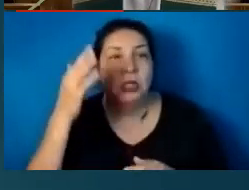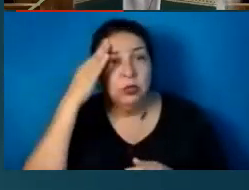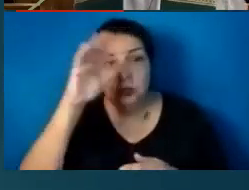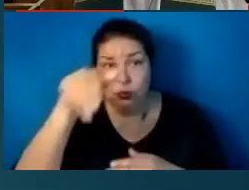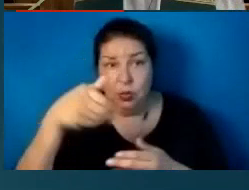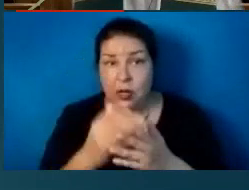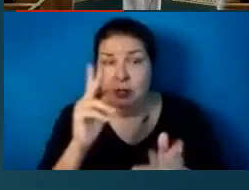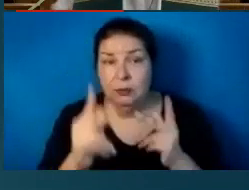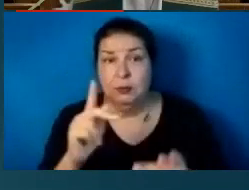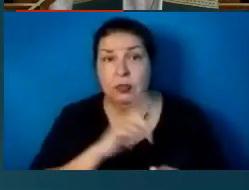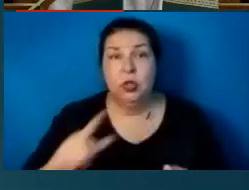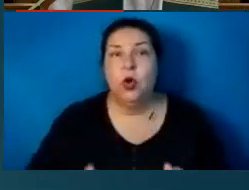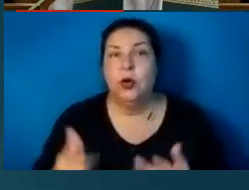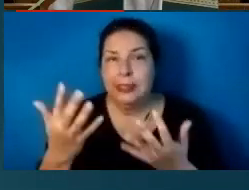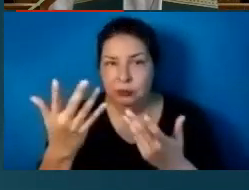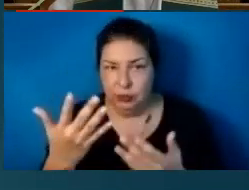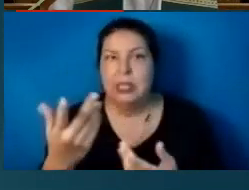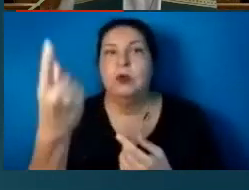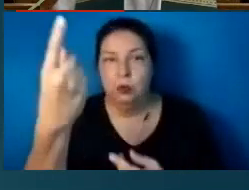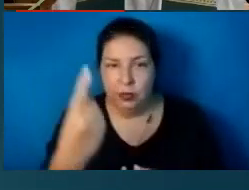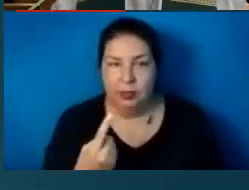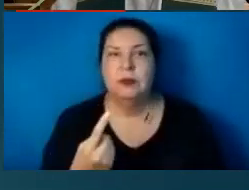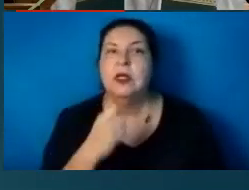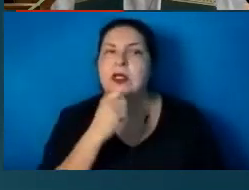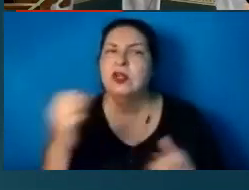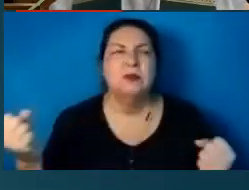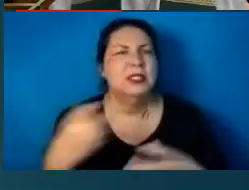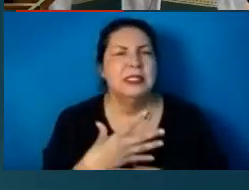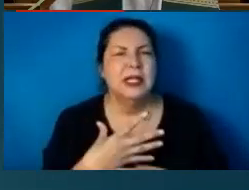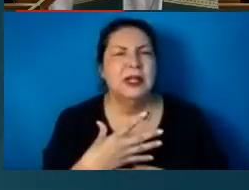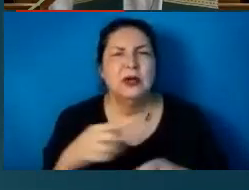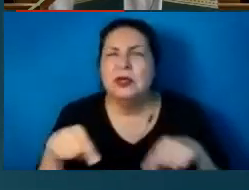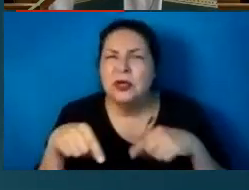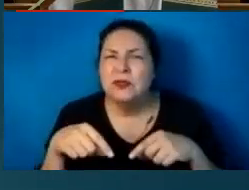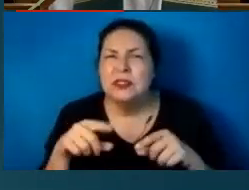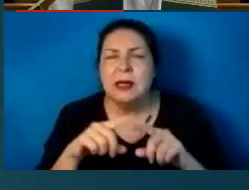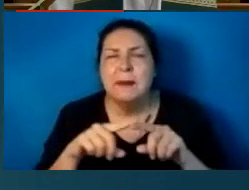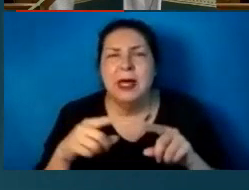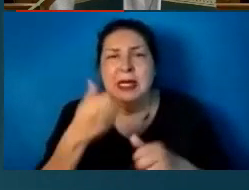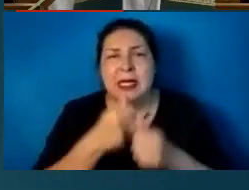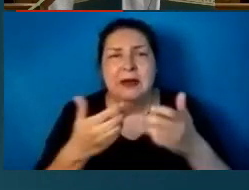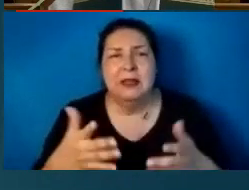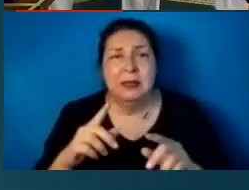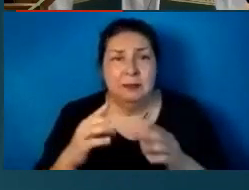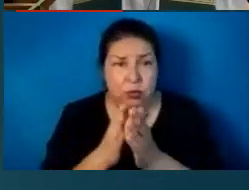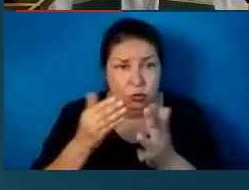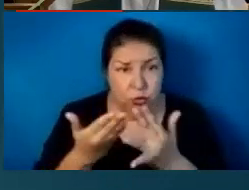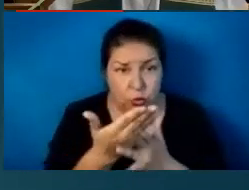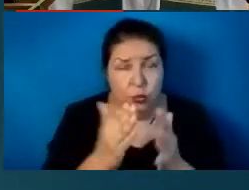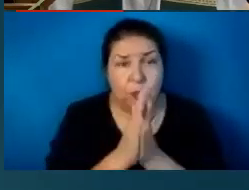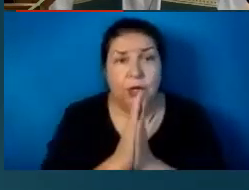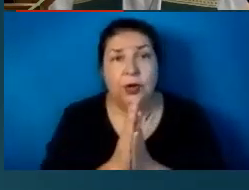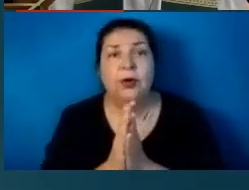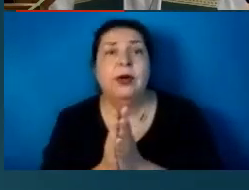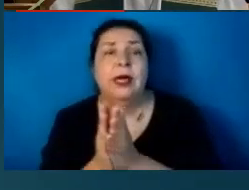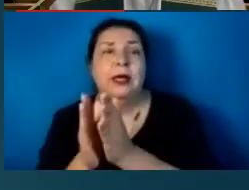at hand. Do not be anxious about anything, but in everything by prayer and supplication, with thanksgiving,